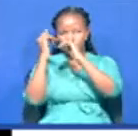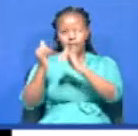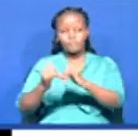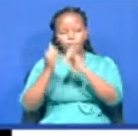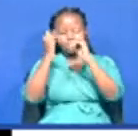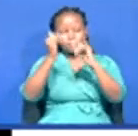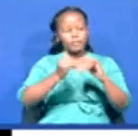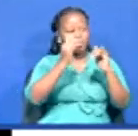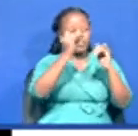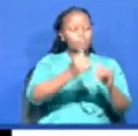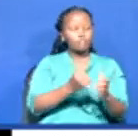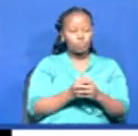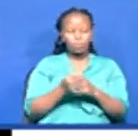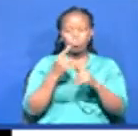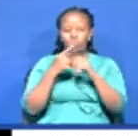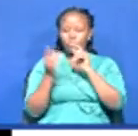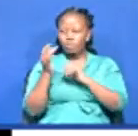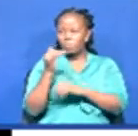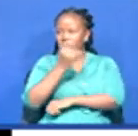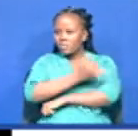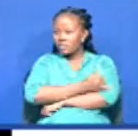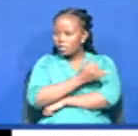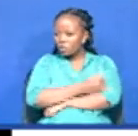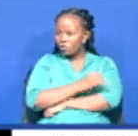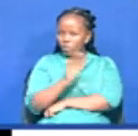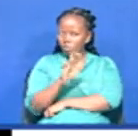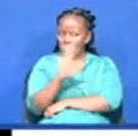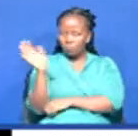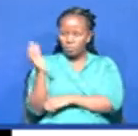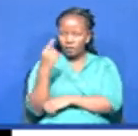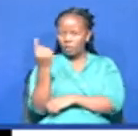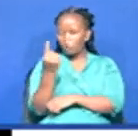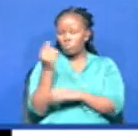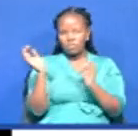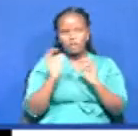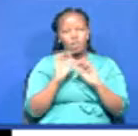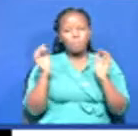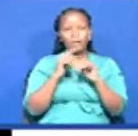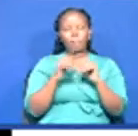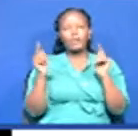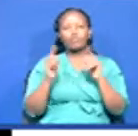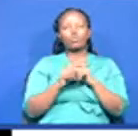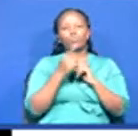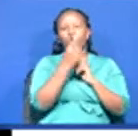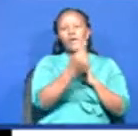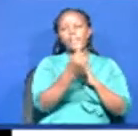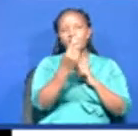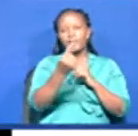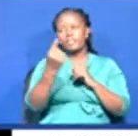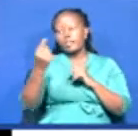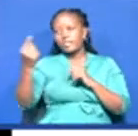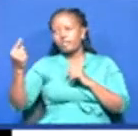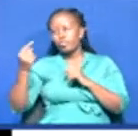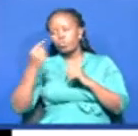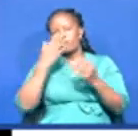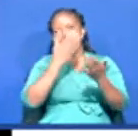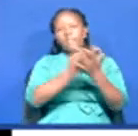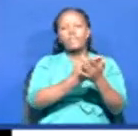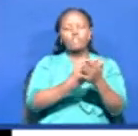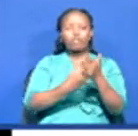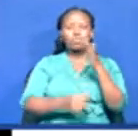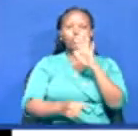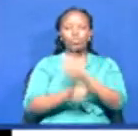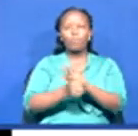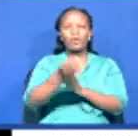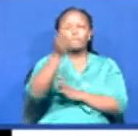from the institutions that you come from, but also as an individual. Thank you so much, and God